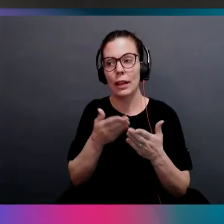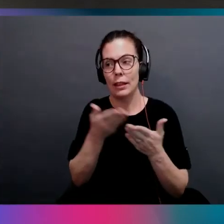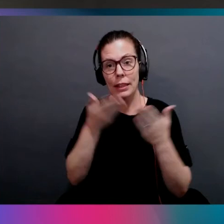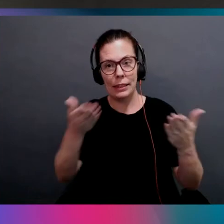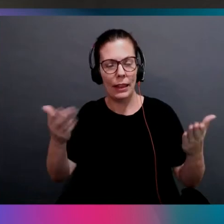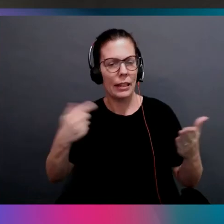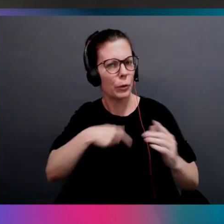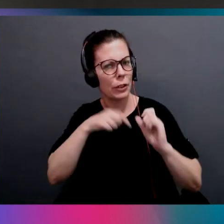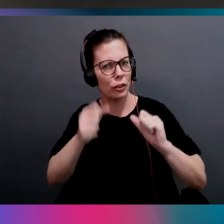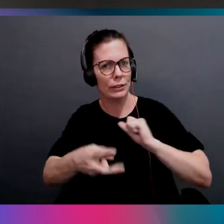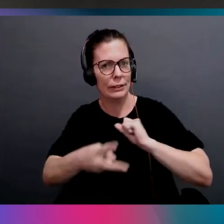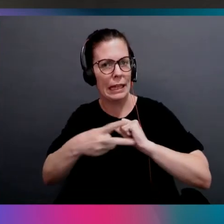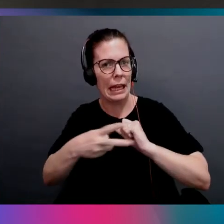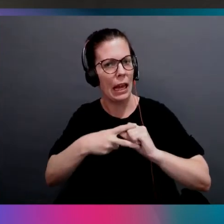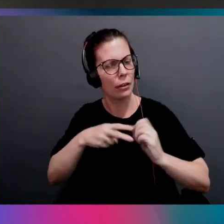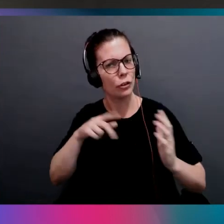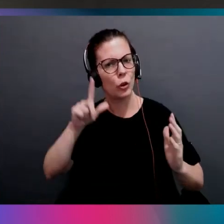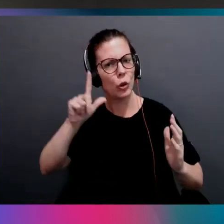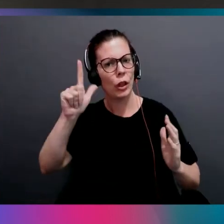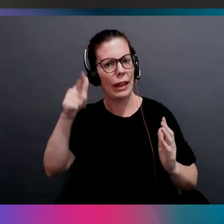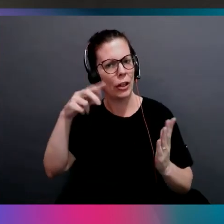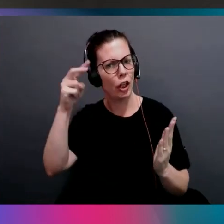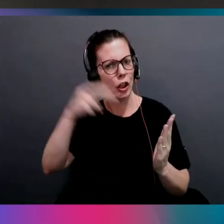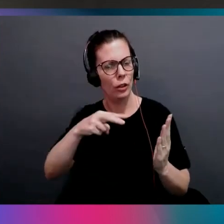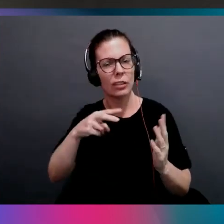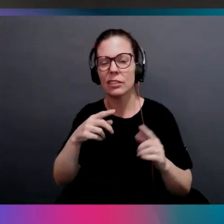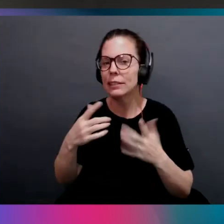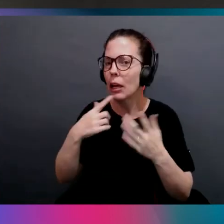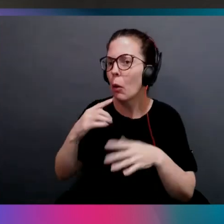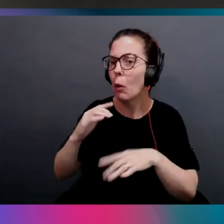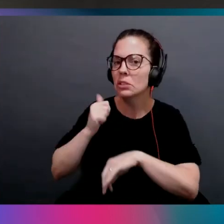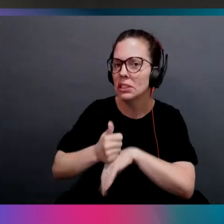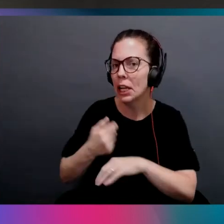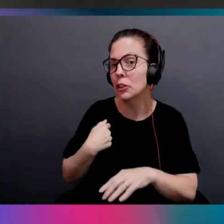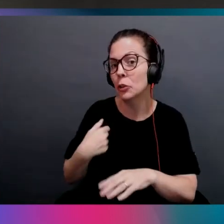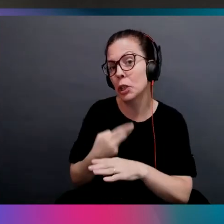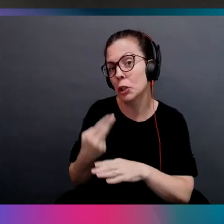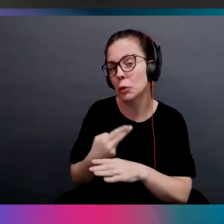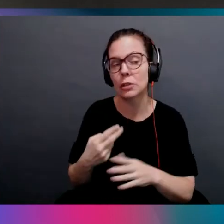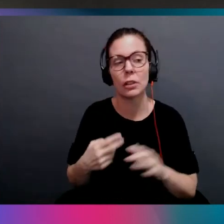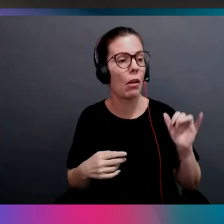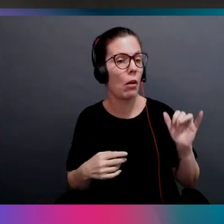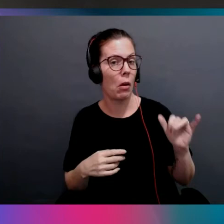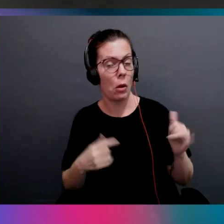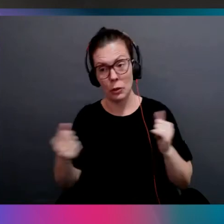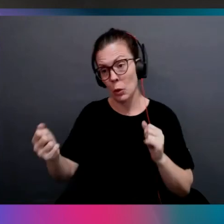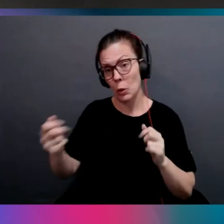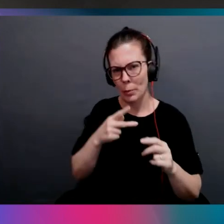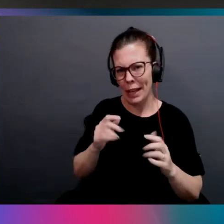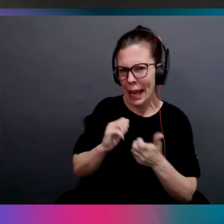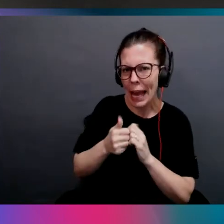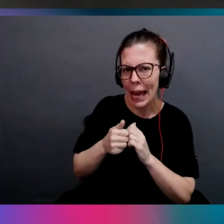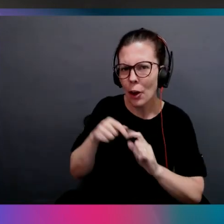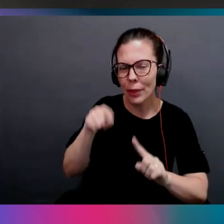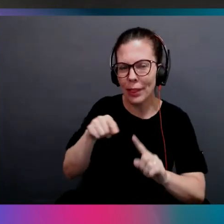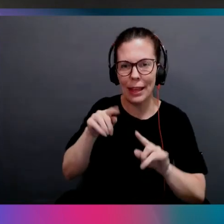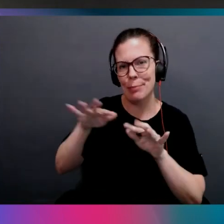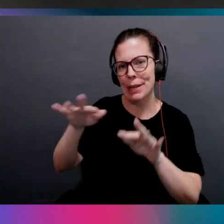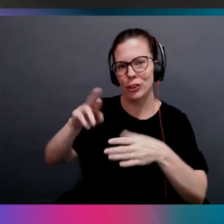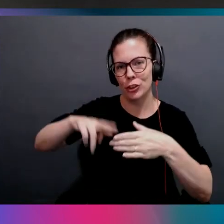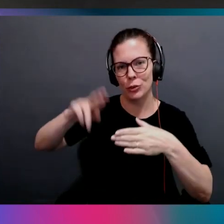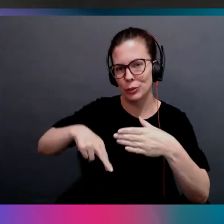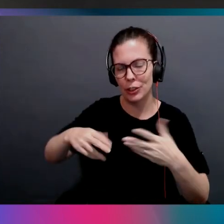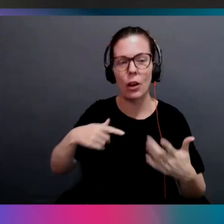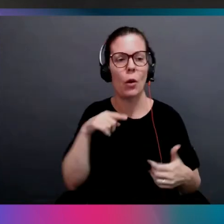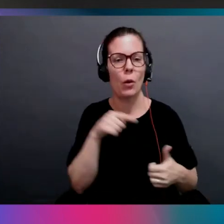to look at later to say what settings did we use. To go back and say, well, how did we get this magical result? Well, we use this data,